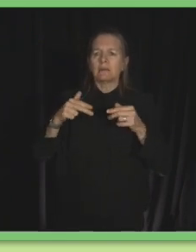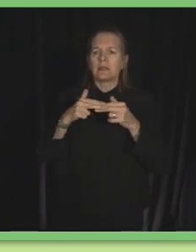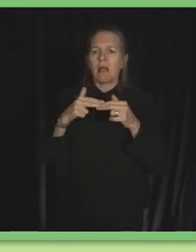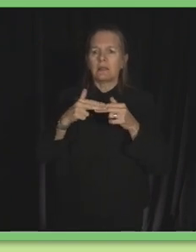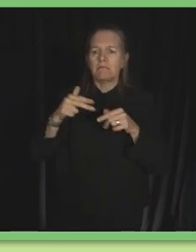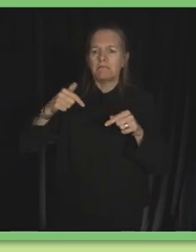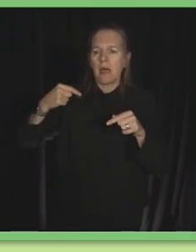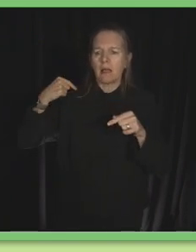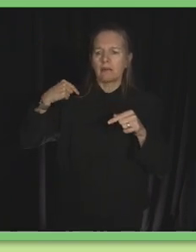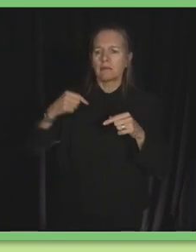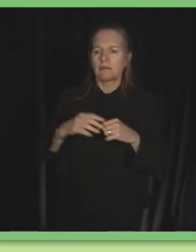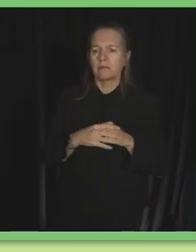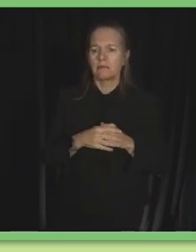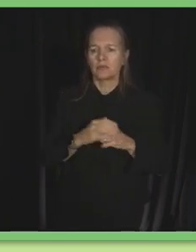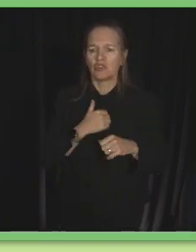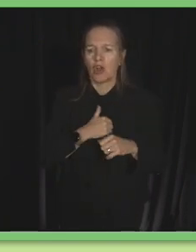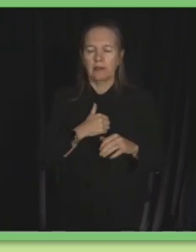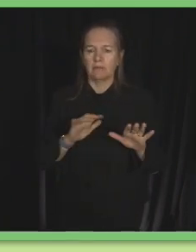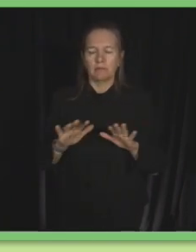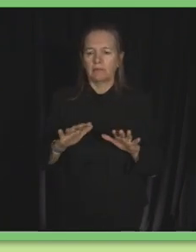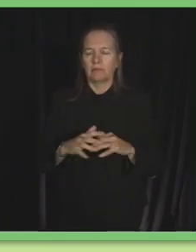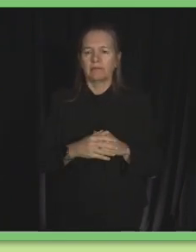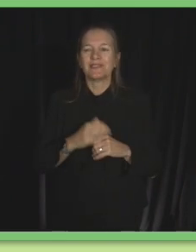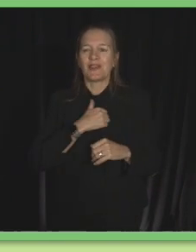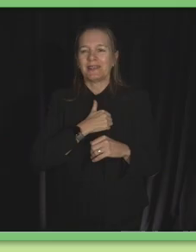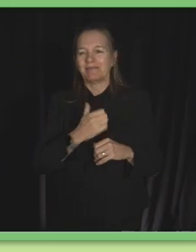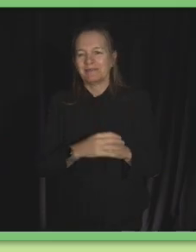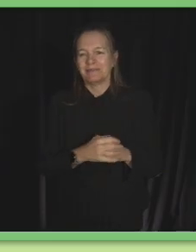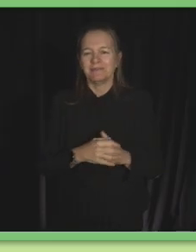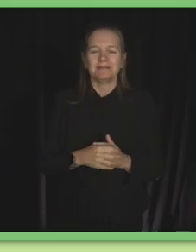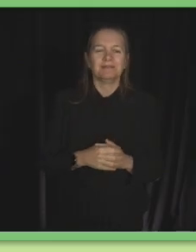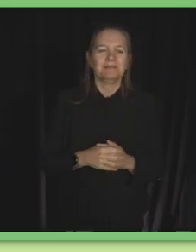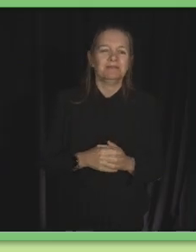Sorry. There we go. Sorry.